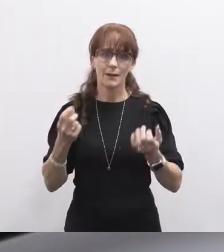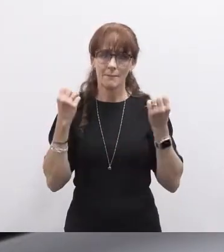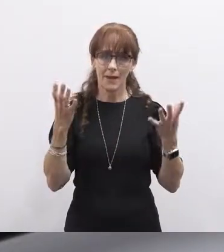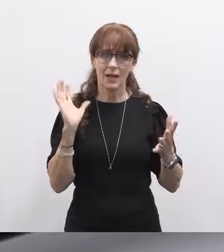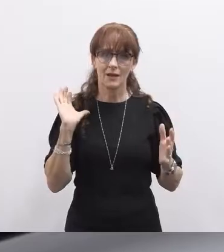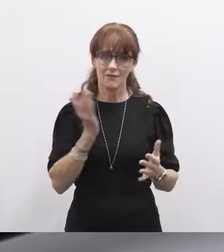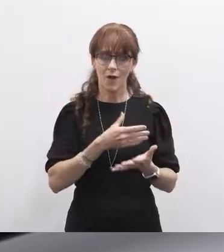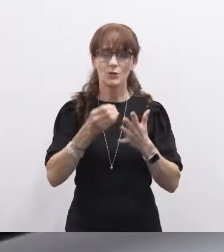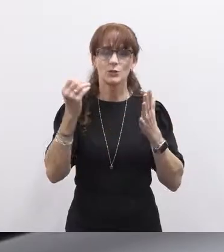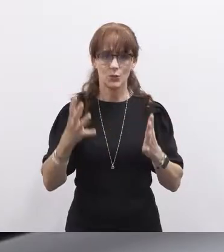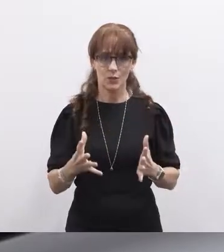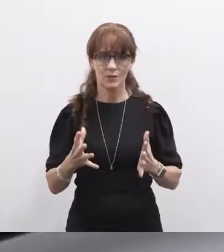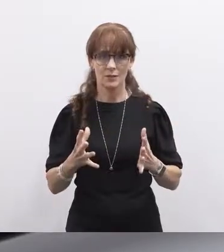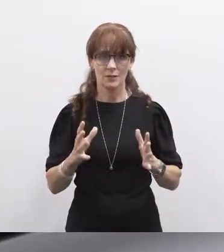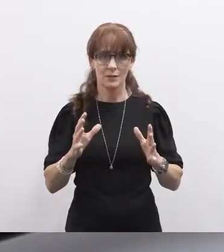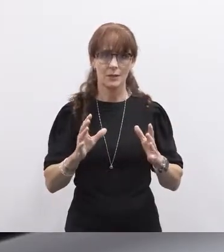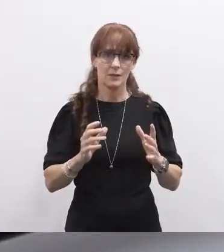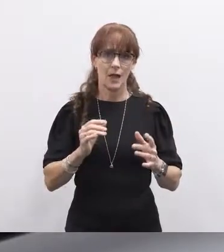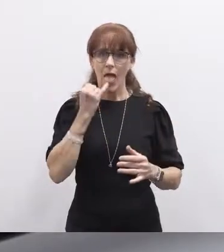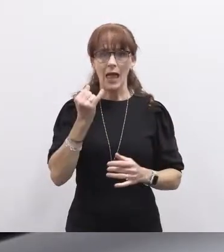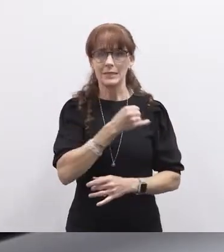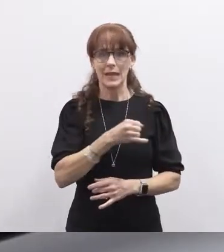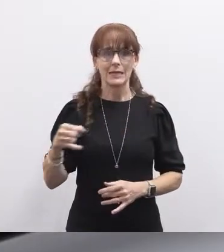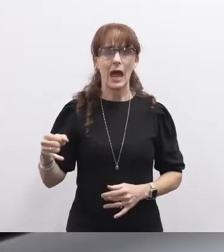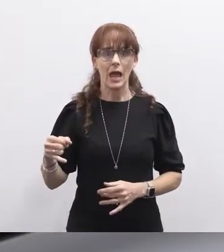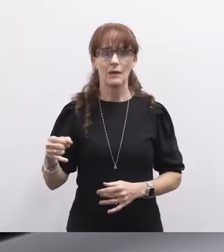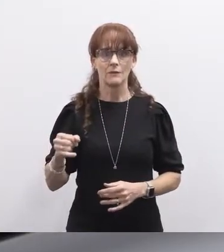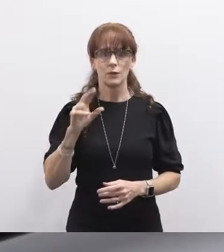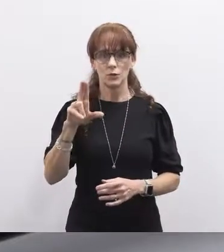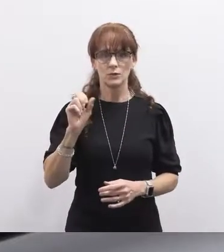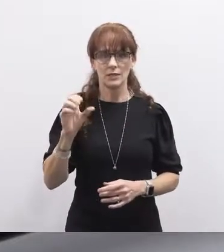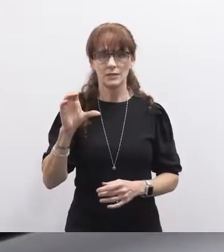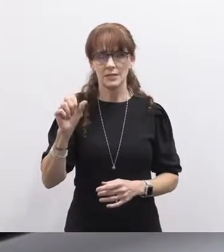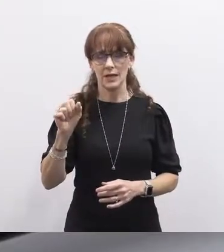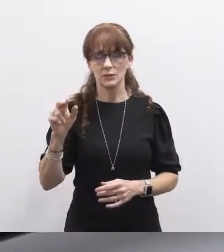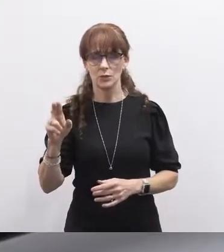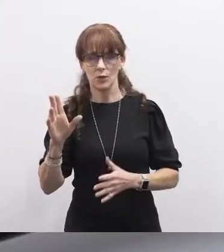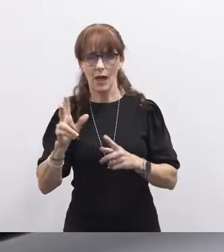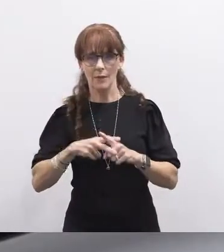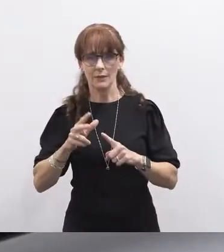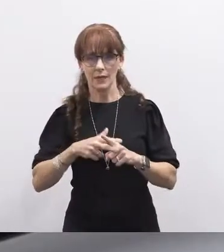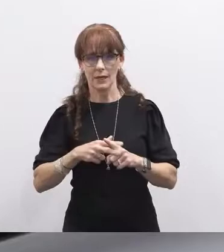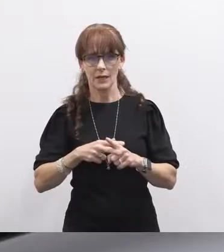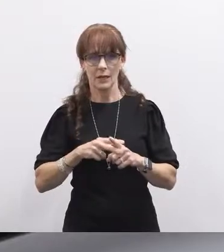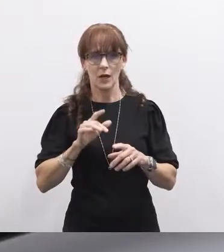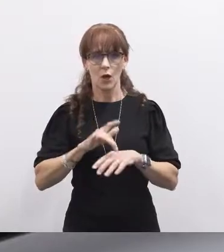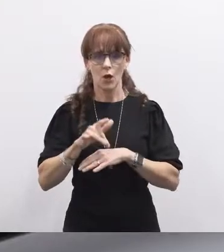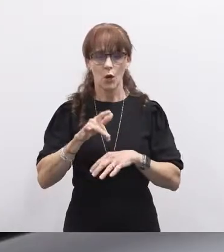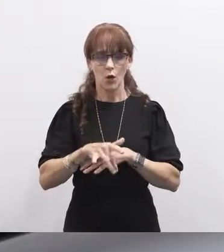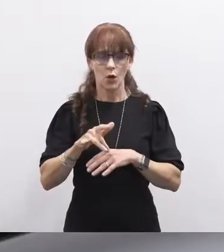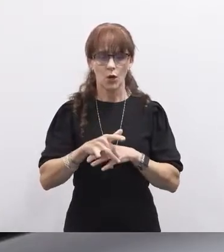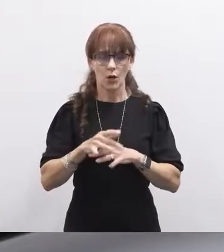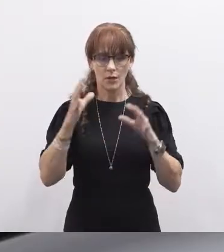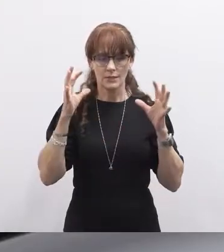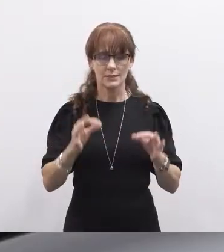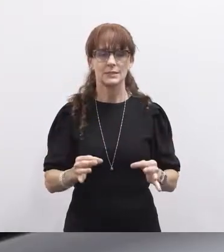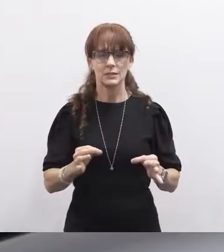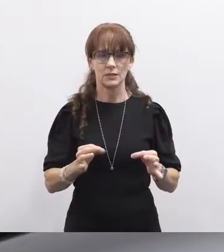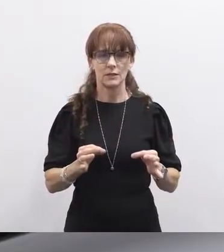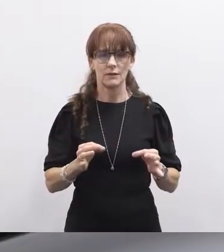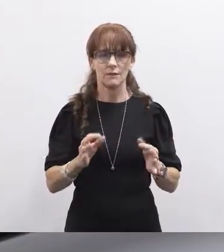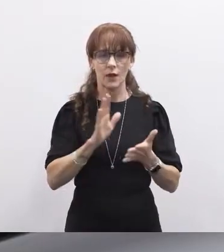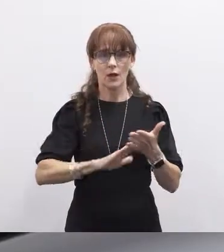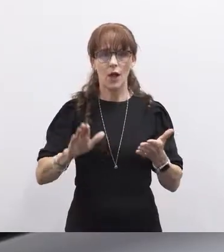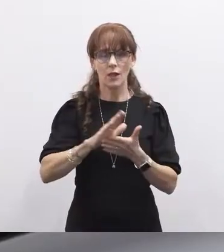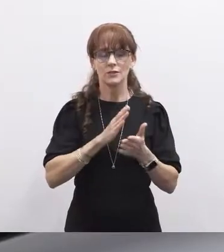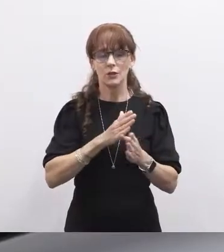our students, was a major deadline for UC and CSU applications as well as early decision. Those college